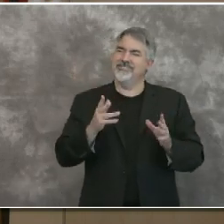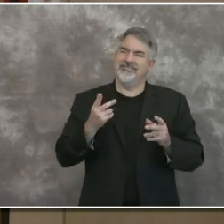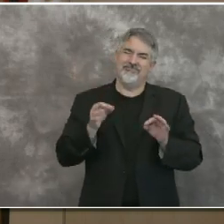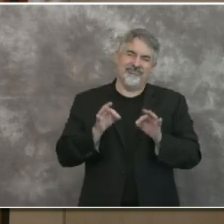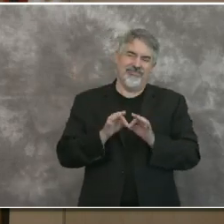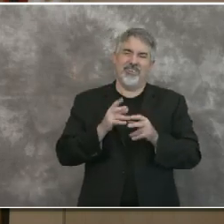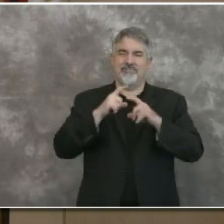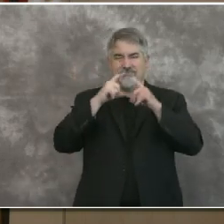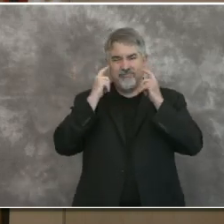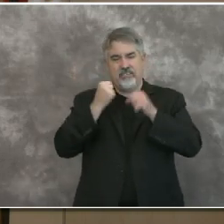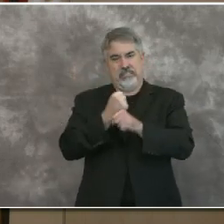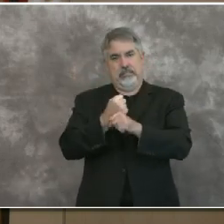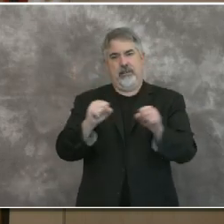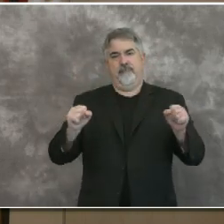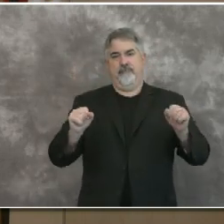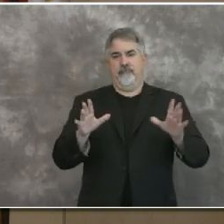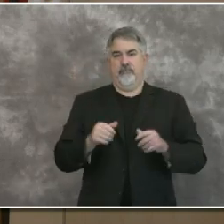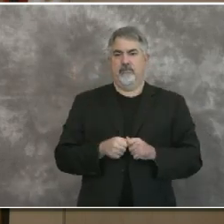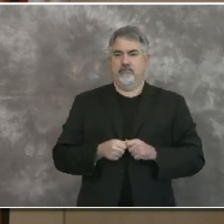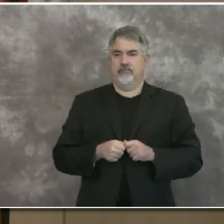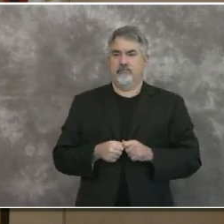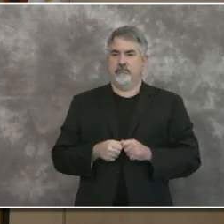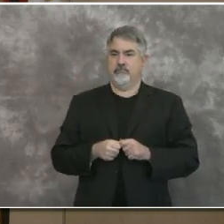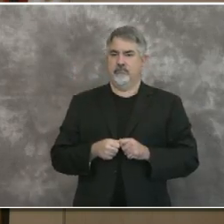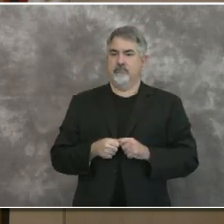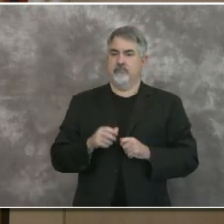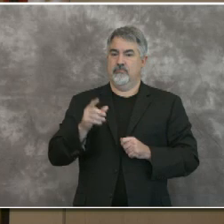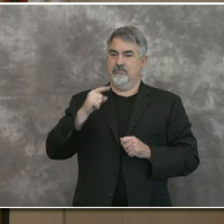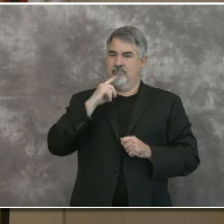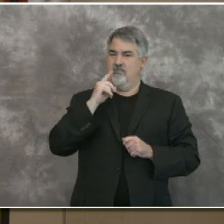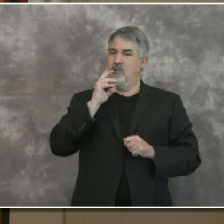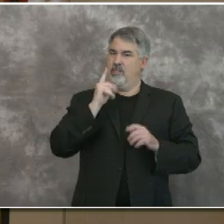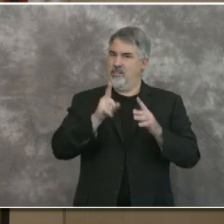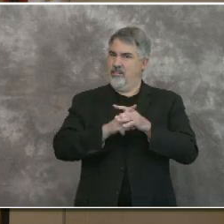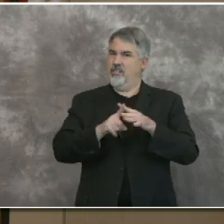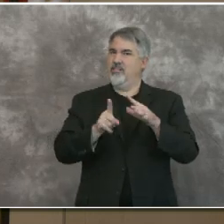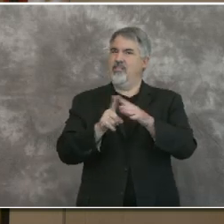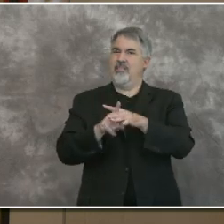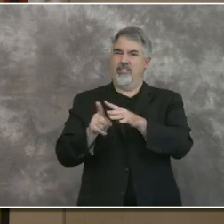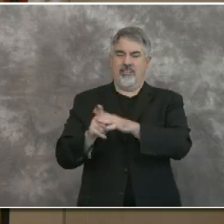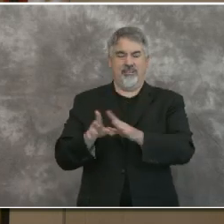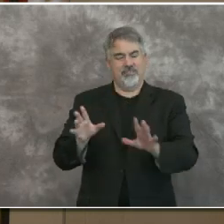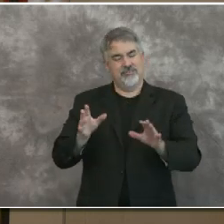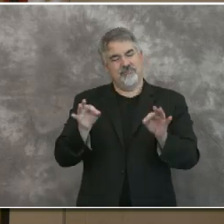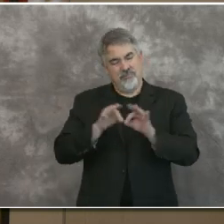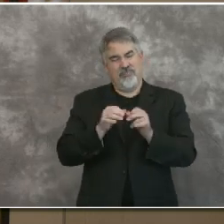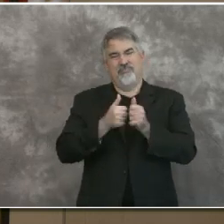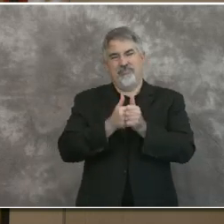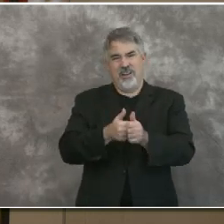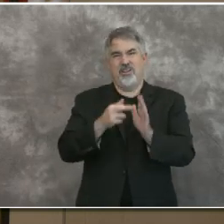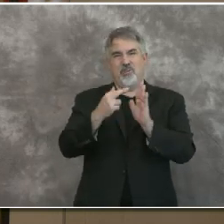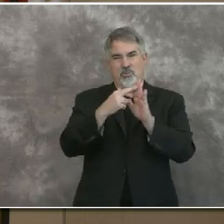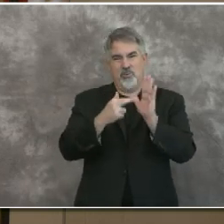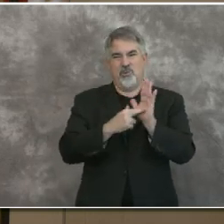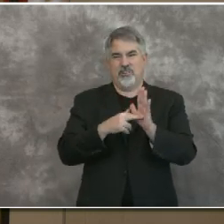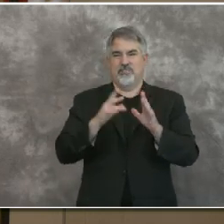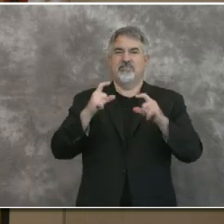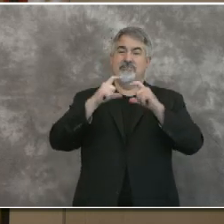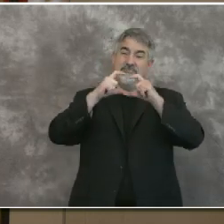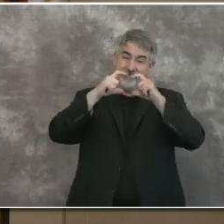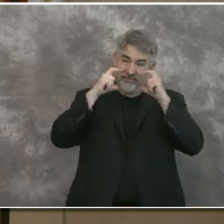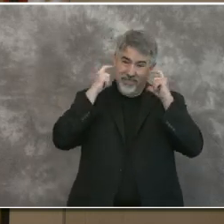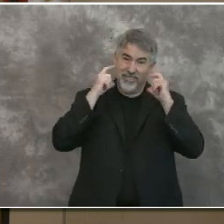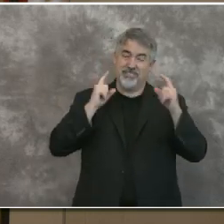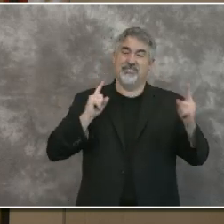throughout San Diego. So it is imperative that when people go out in public and when they are within 6